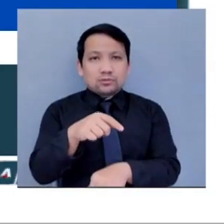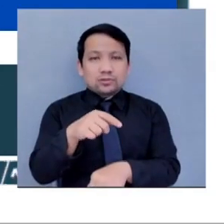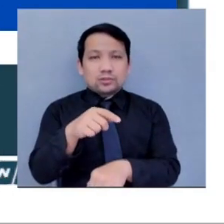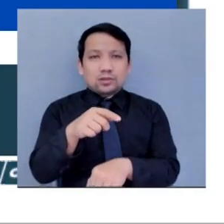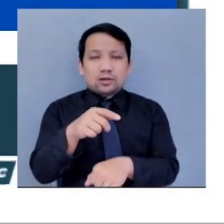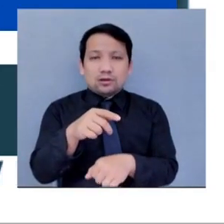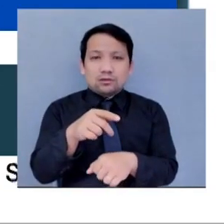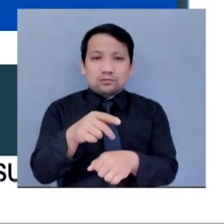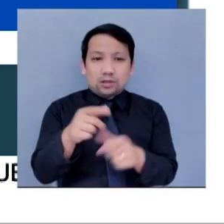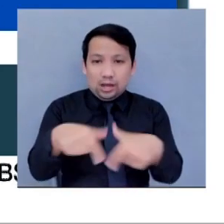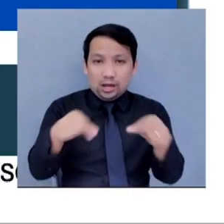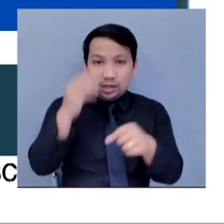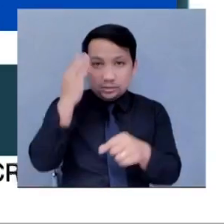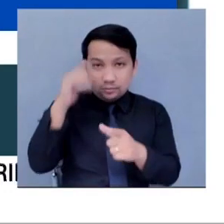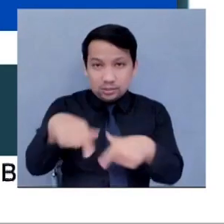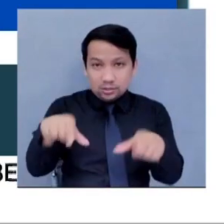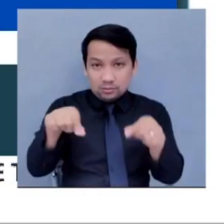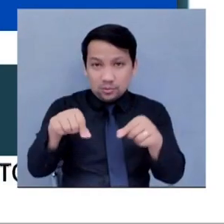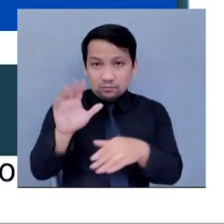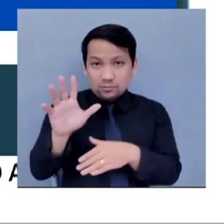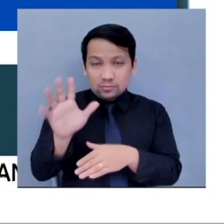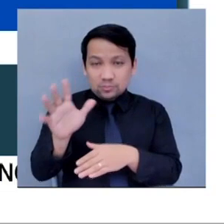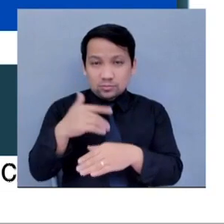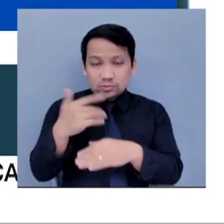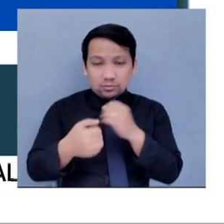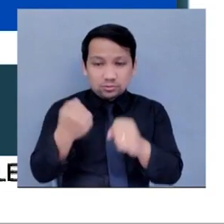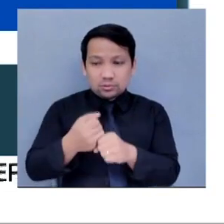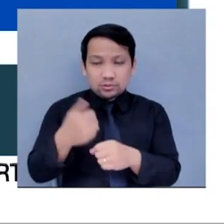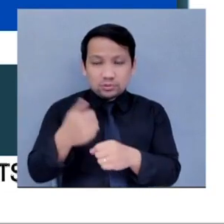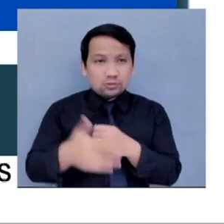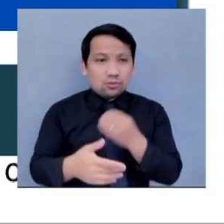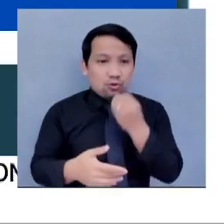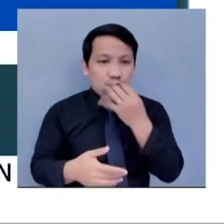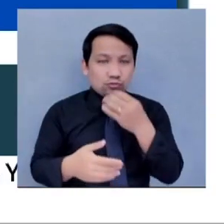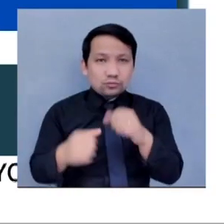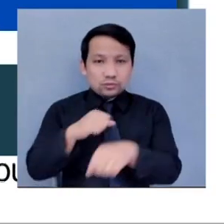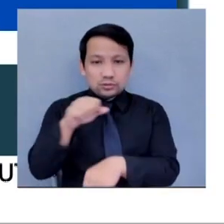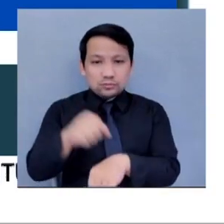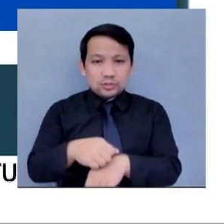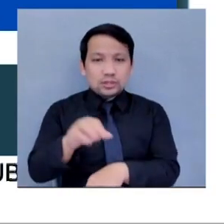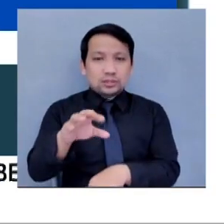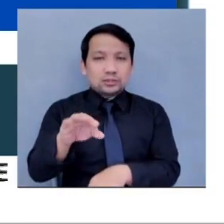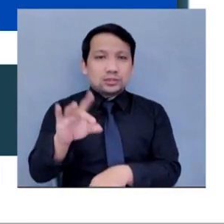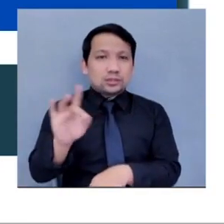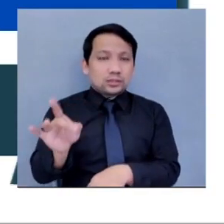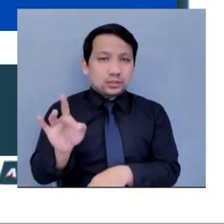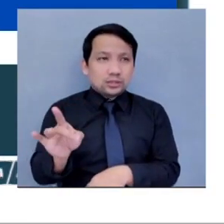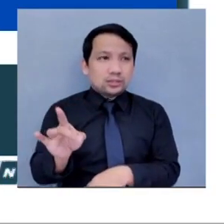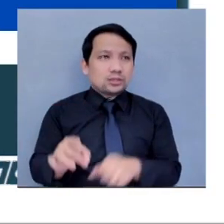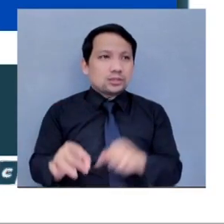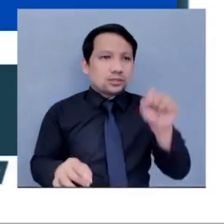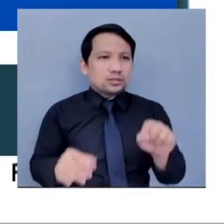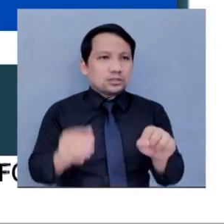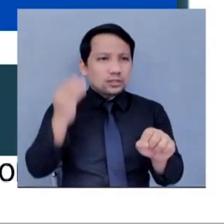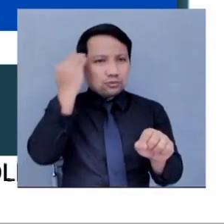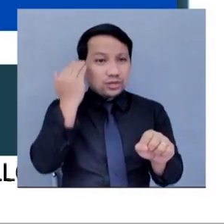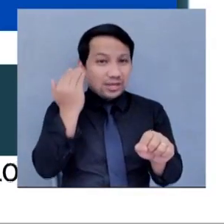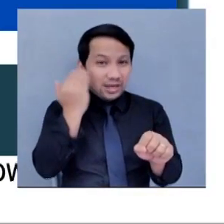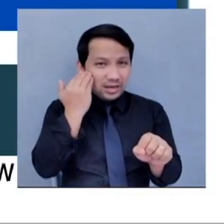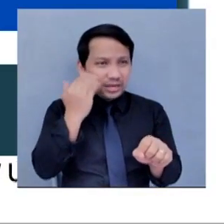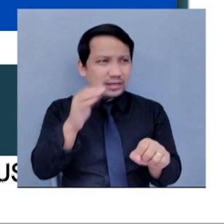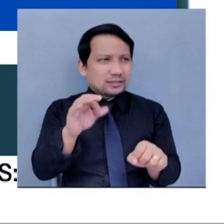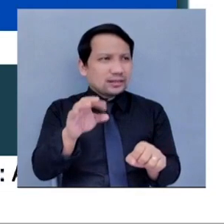like Japan was 50 years earlier, Hong Kong and Singapore since 1980, South Korea since 1985, China